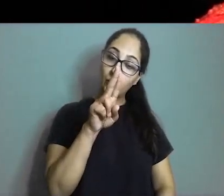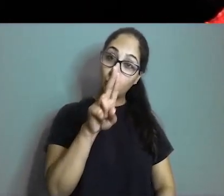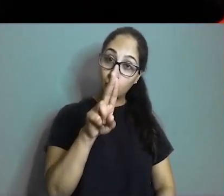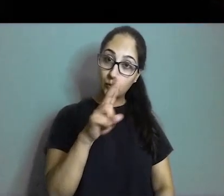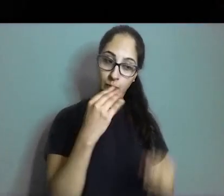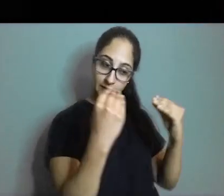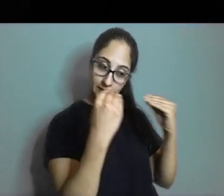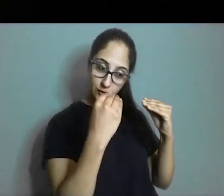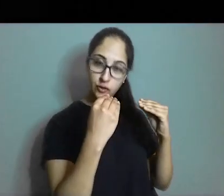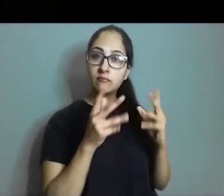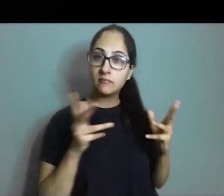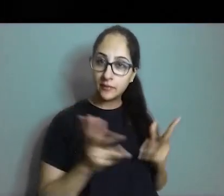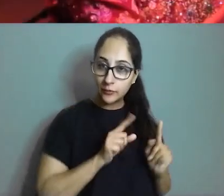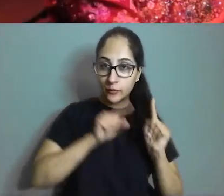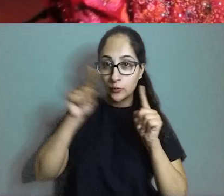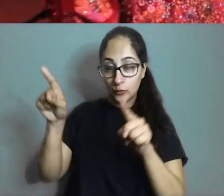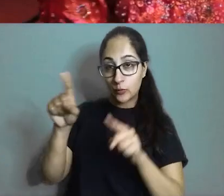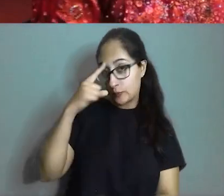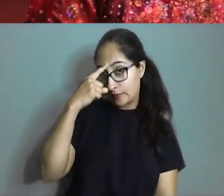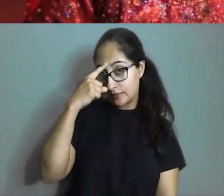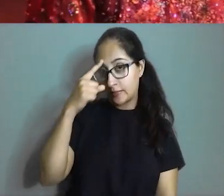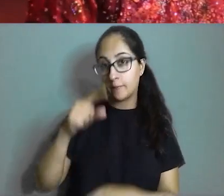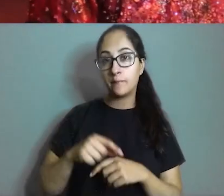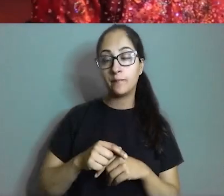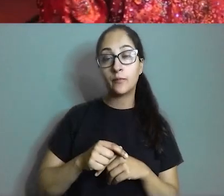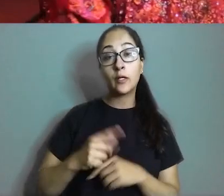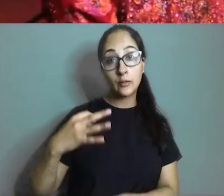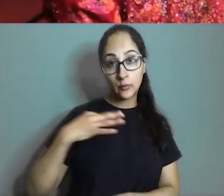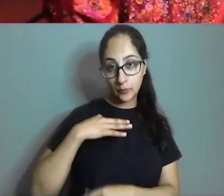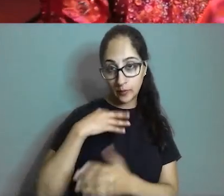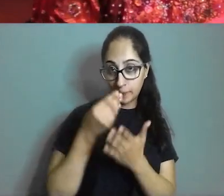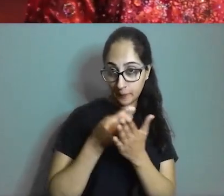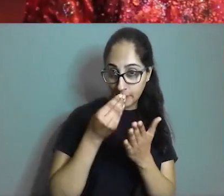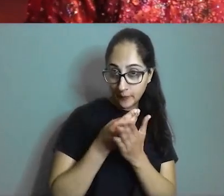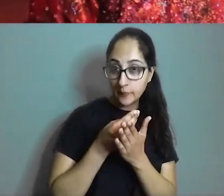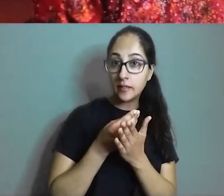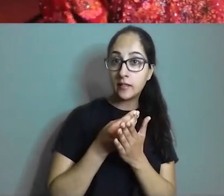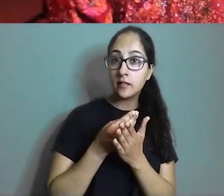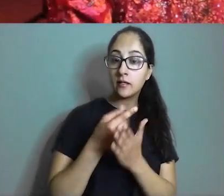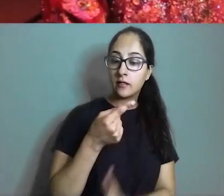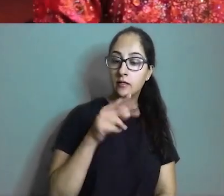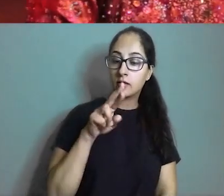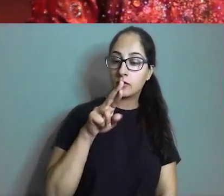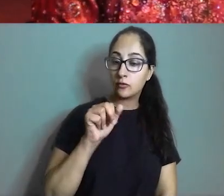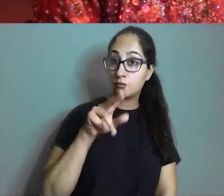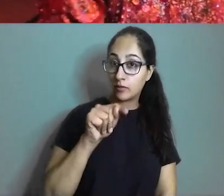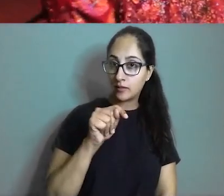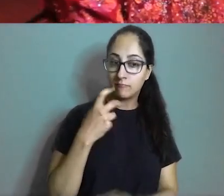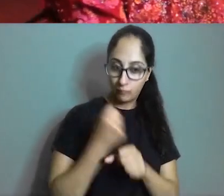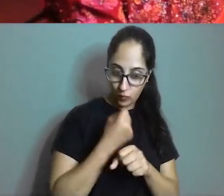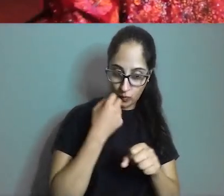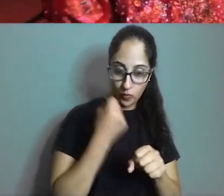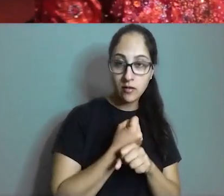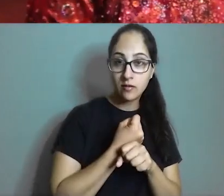I decided to apply for different grants and scholarships, and those grants took me to India,